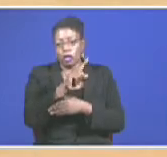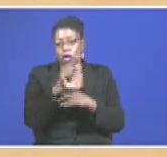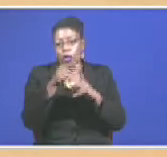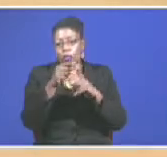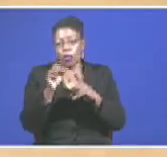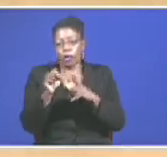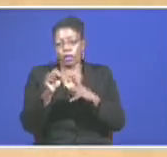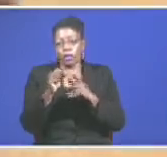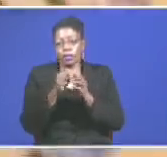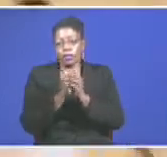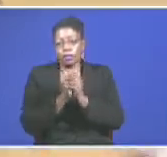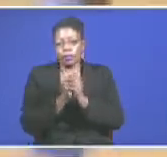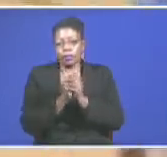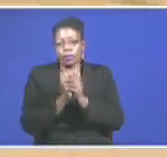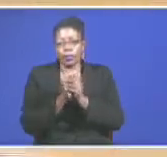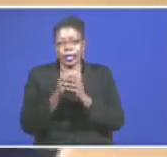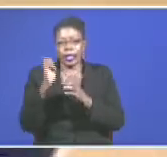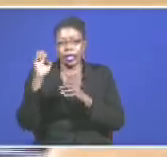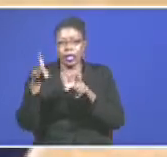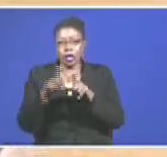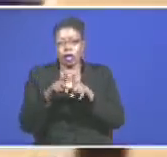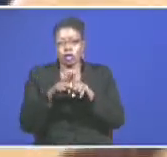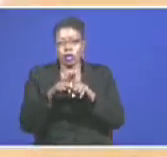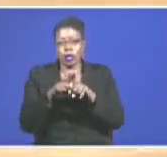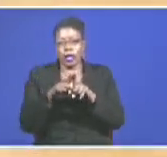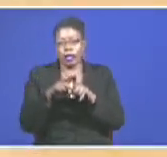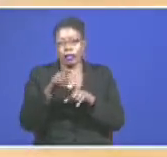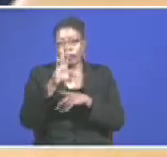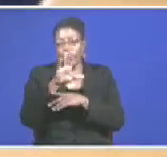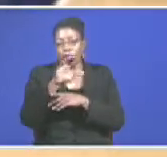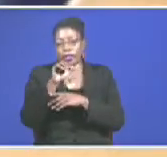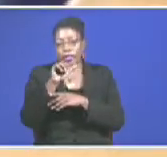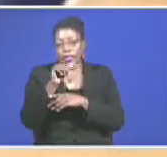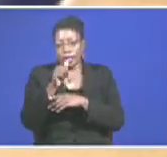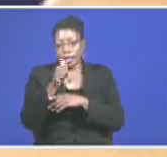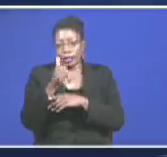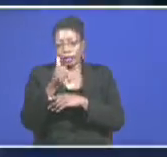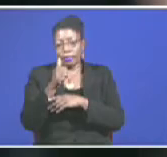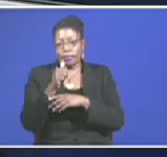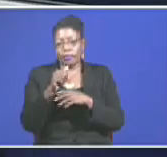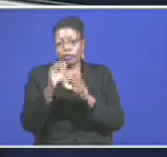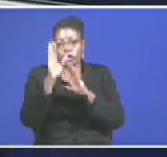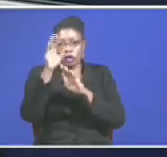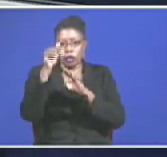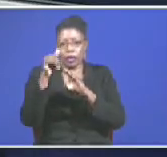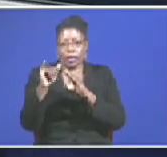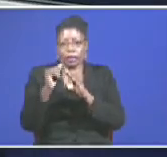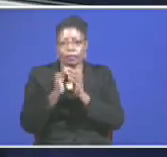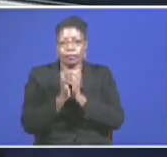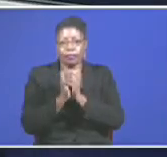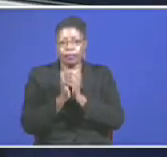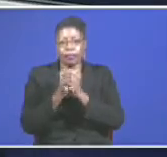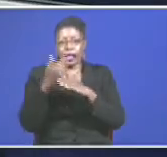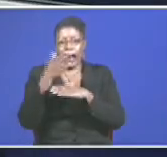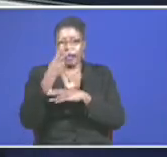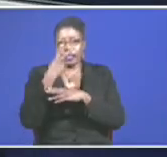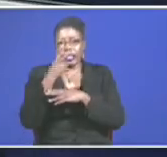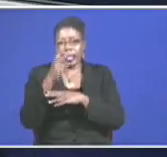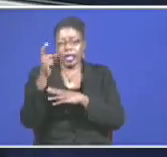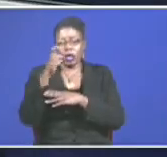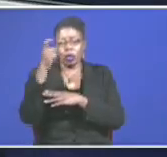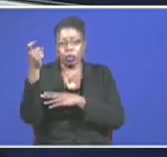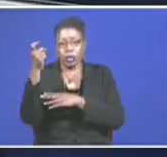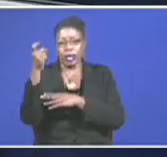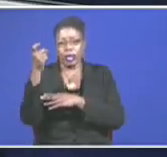shooting from the field. He was also 5 for 10 from behind the arc in just 18 minutes. After seeing her winning